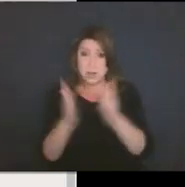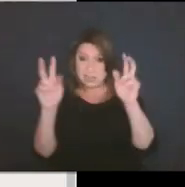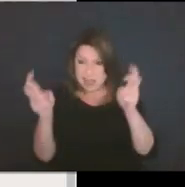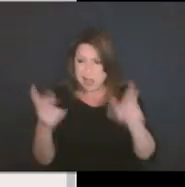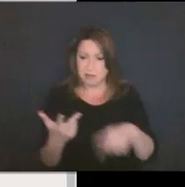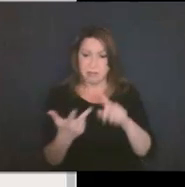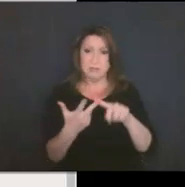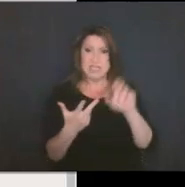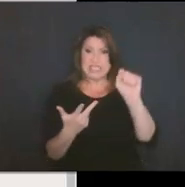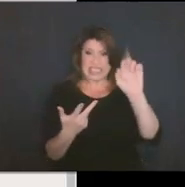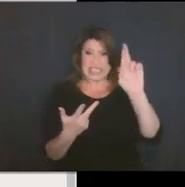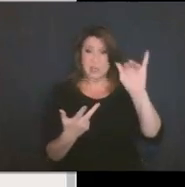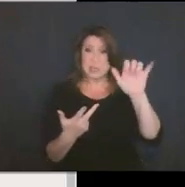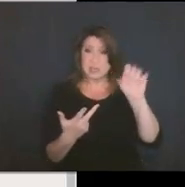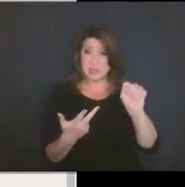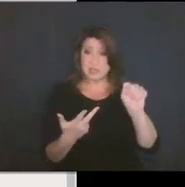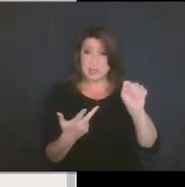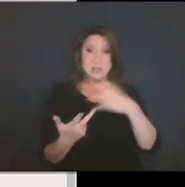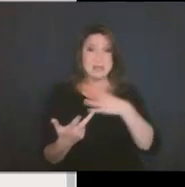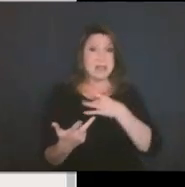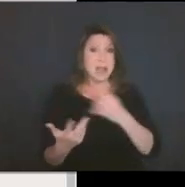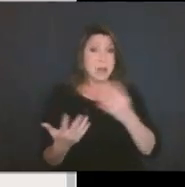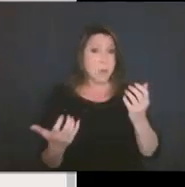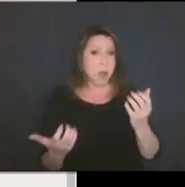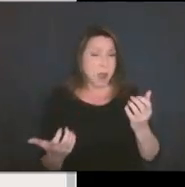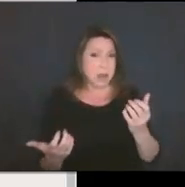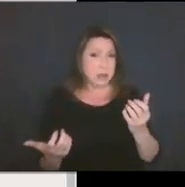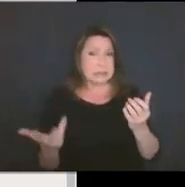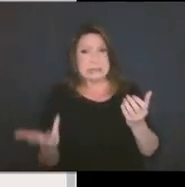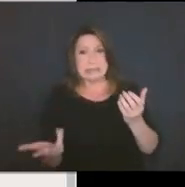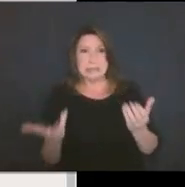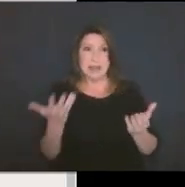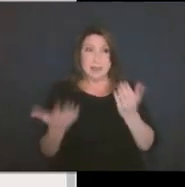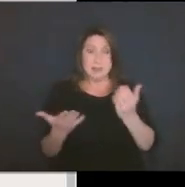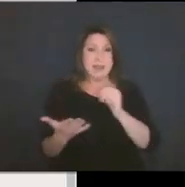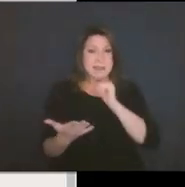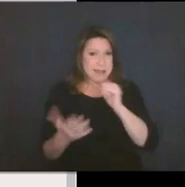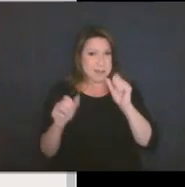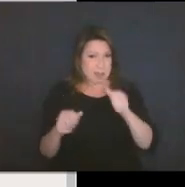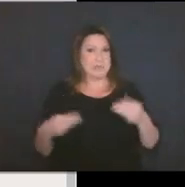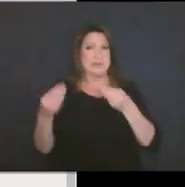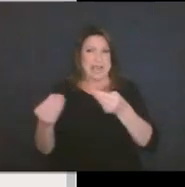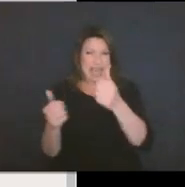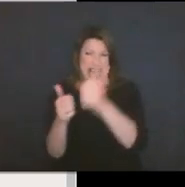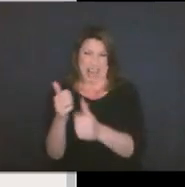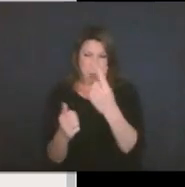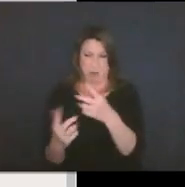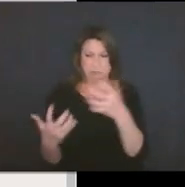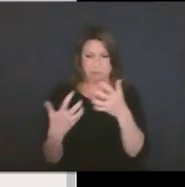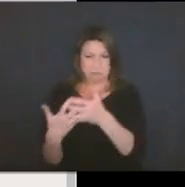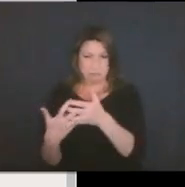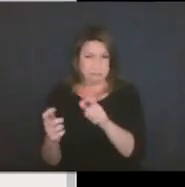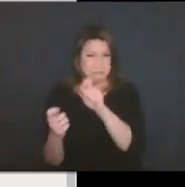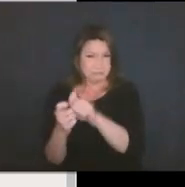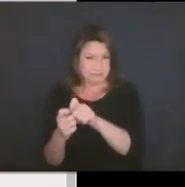where any information that you or your child can give us would be helpful as I try to pull a lot of books in a short amount of time